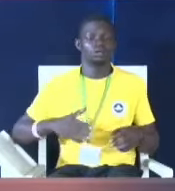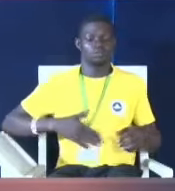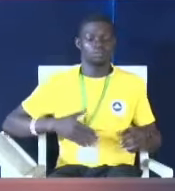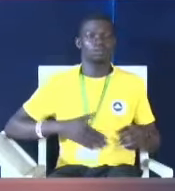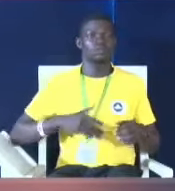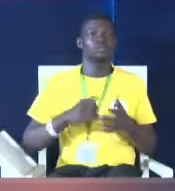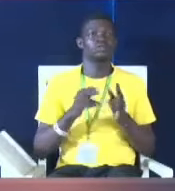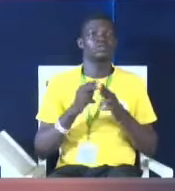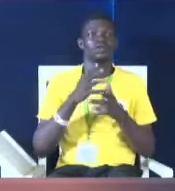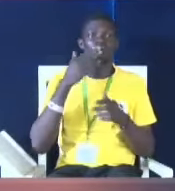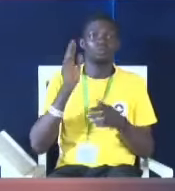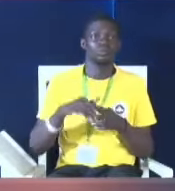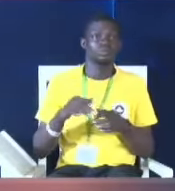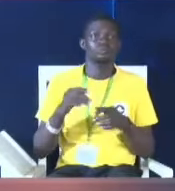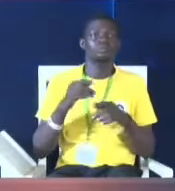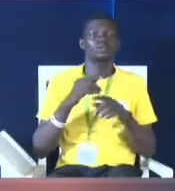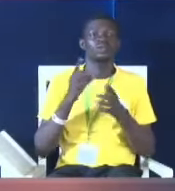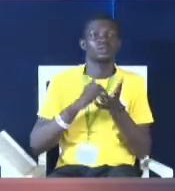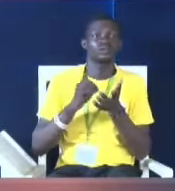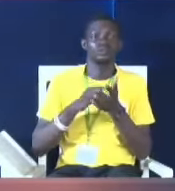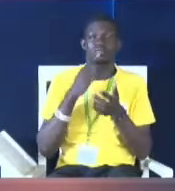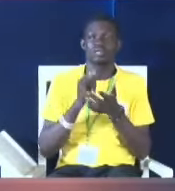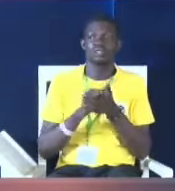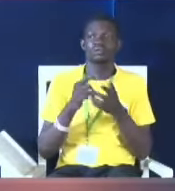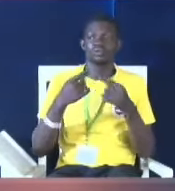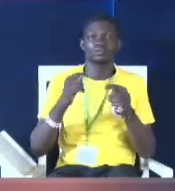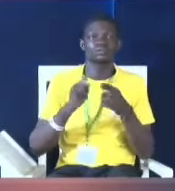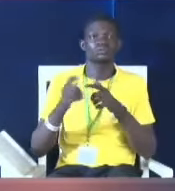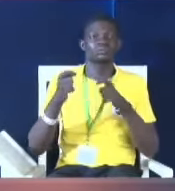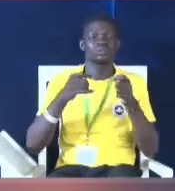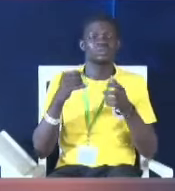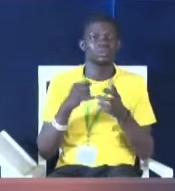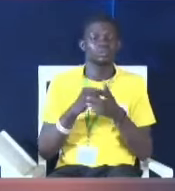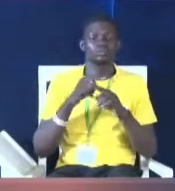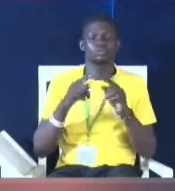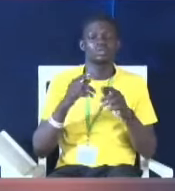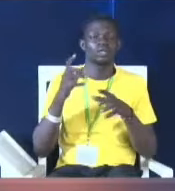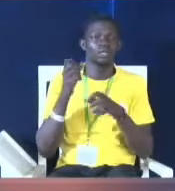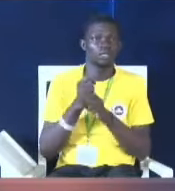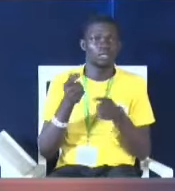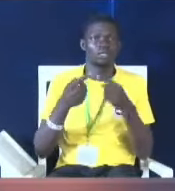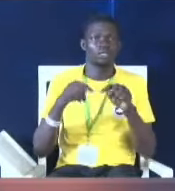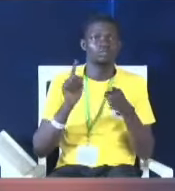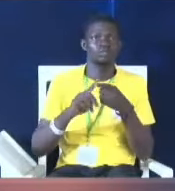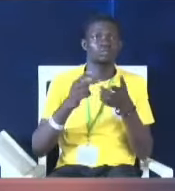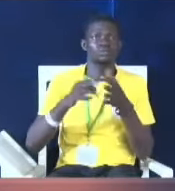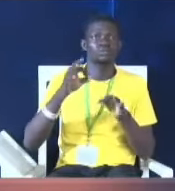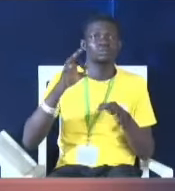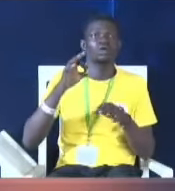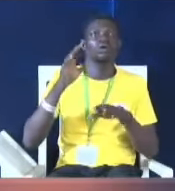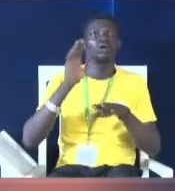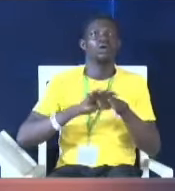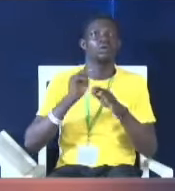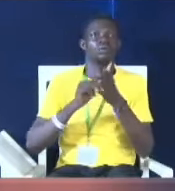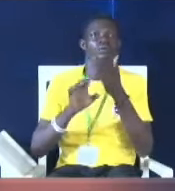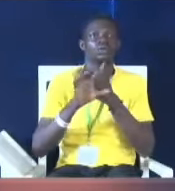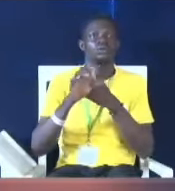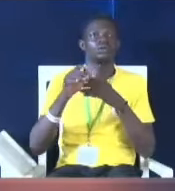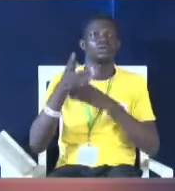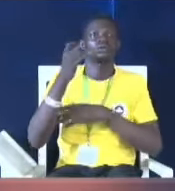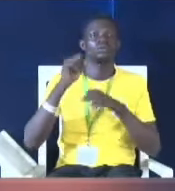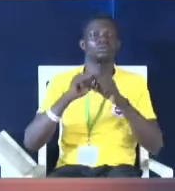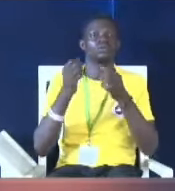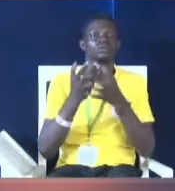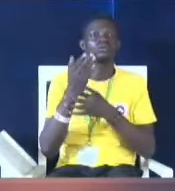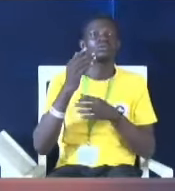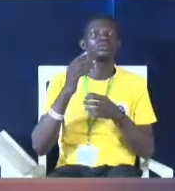very bad. The doctor said they would try to manage it, but I came to the special Holy Ghost service in March, the God of Breakthroughs,